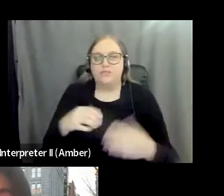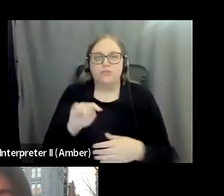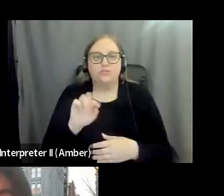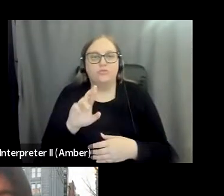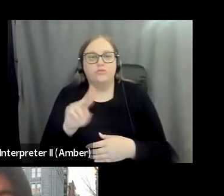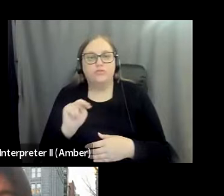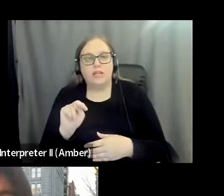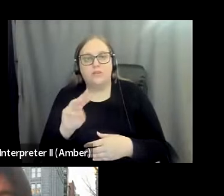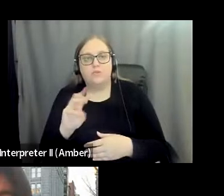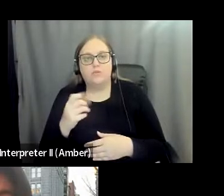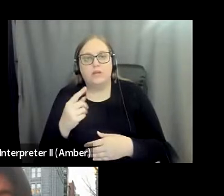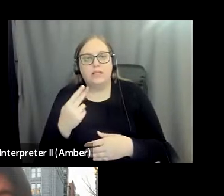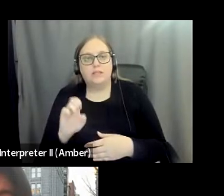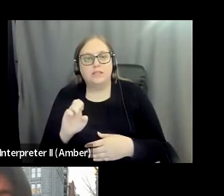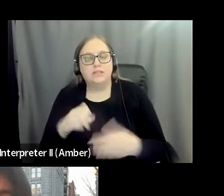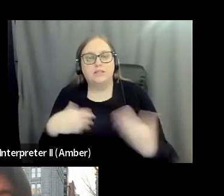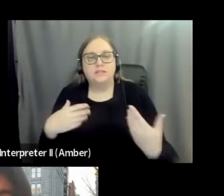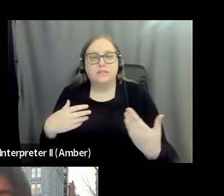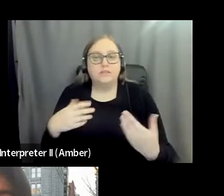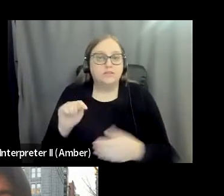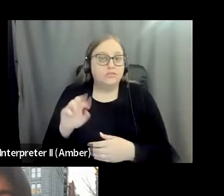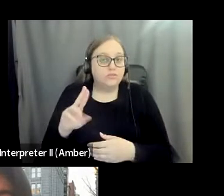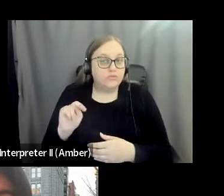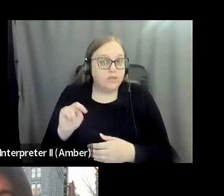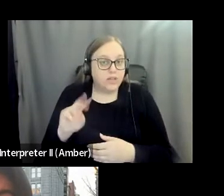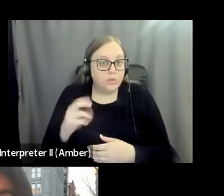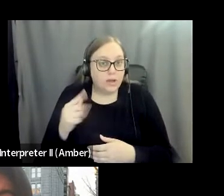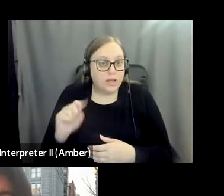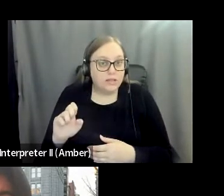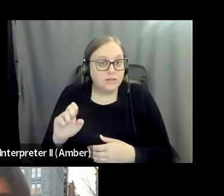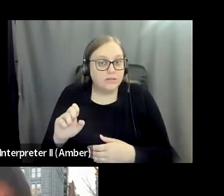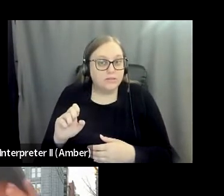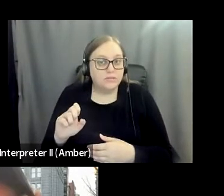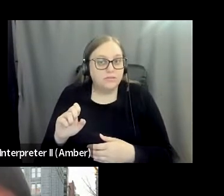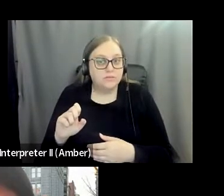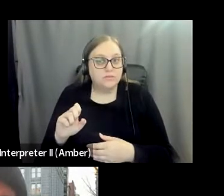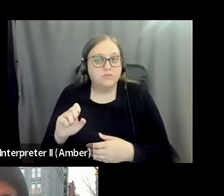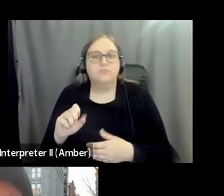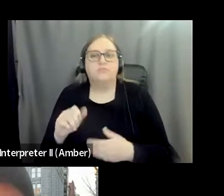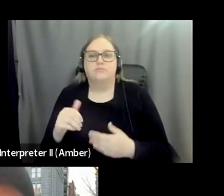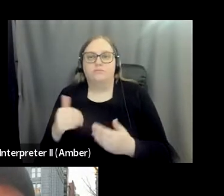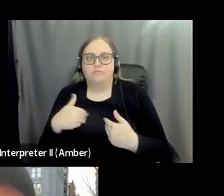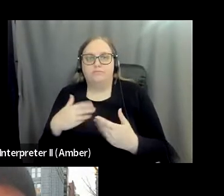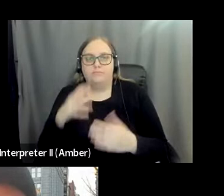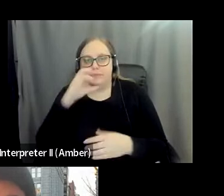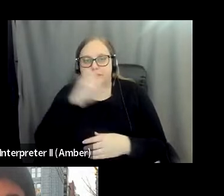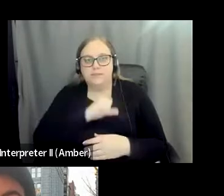White. Councilmember Trahan White. Mr. Chairman, you have a quorum.